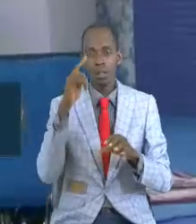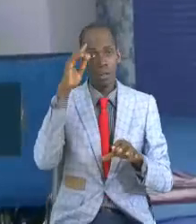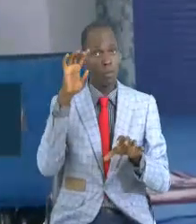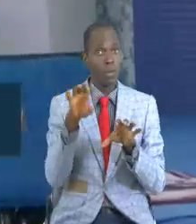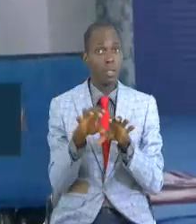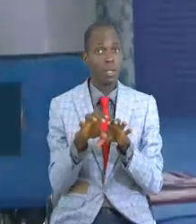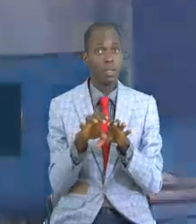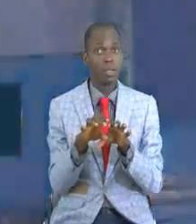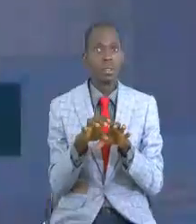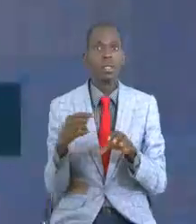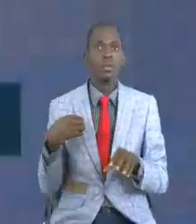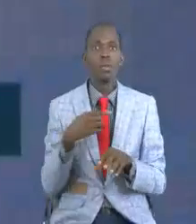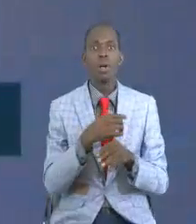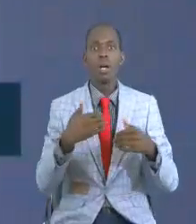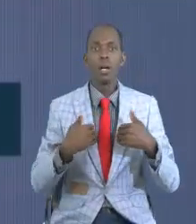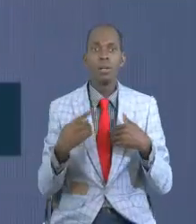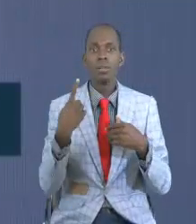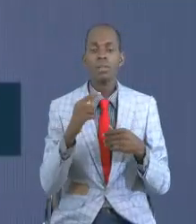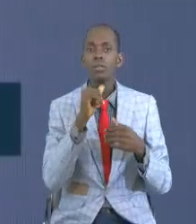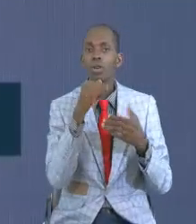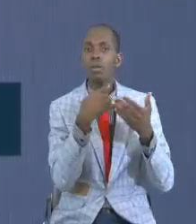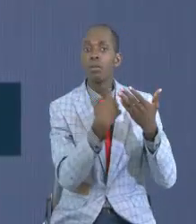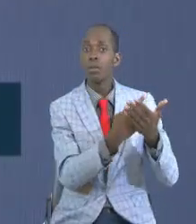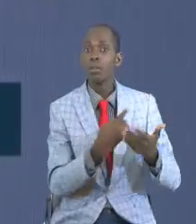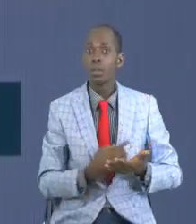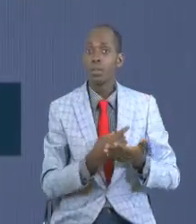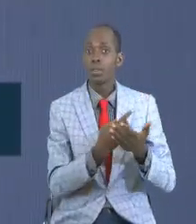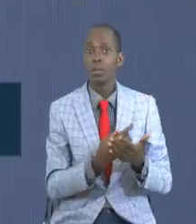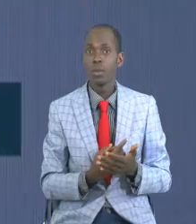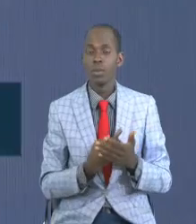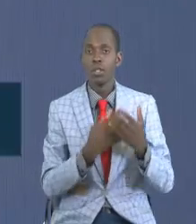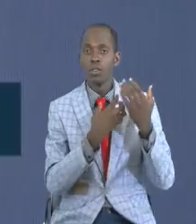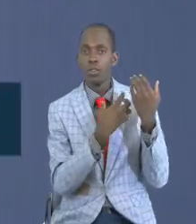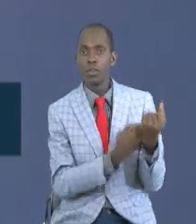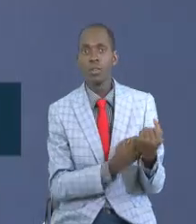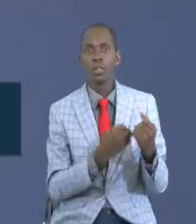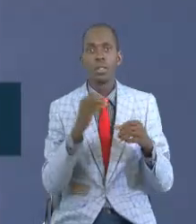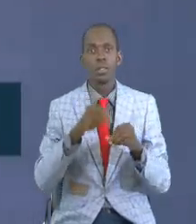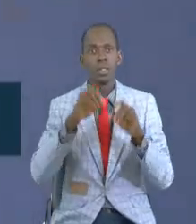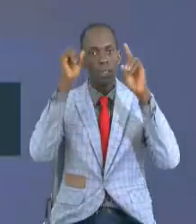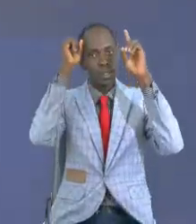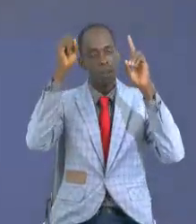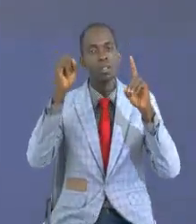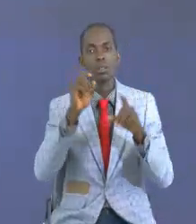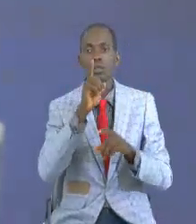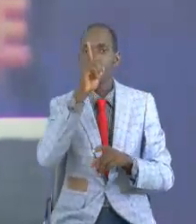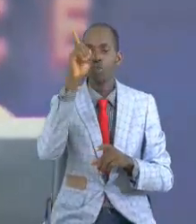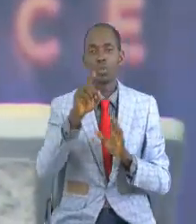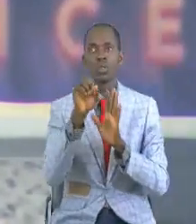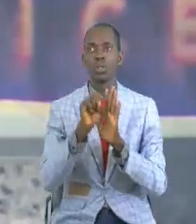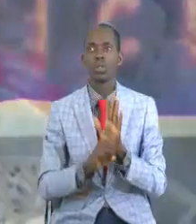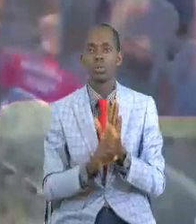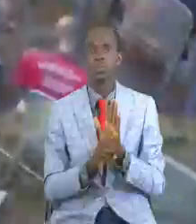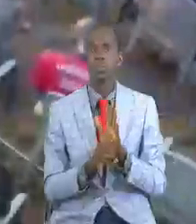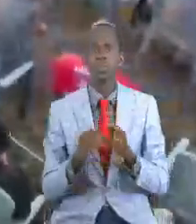have incontestable confidence in his suretyship. We're coming to number one.